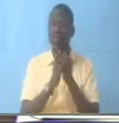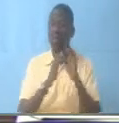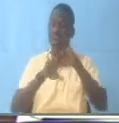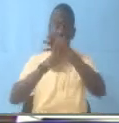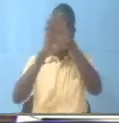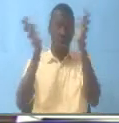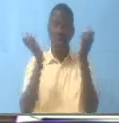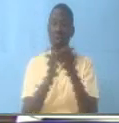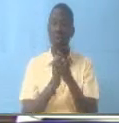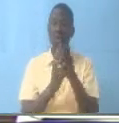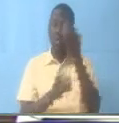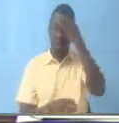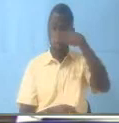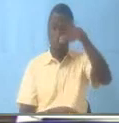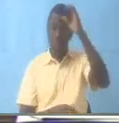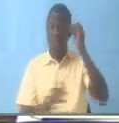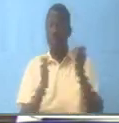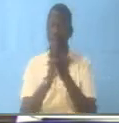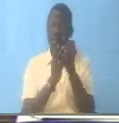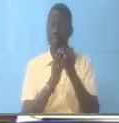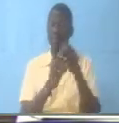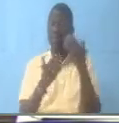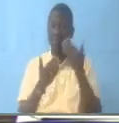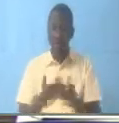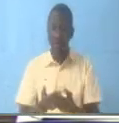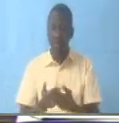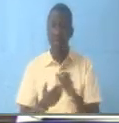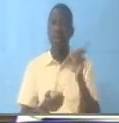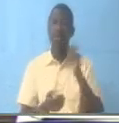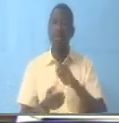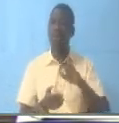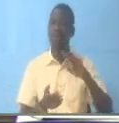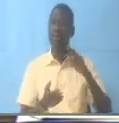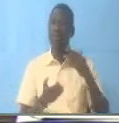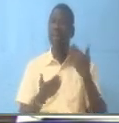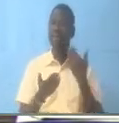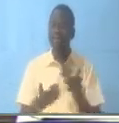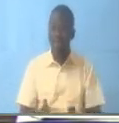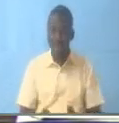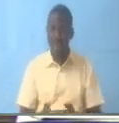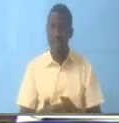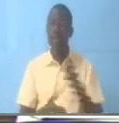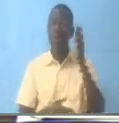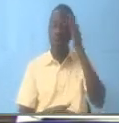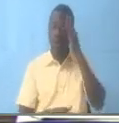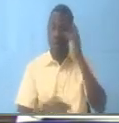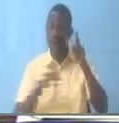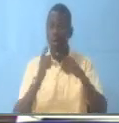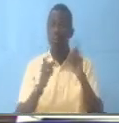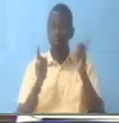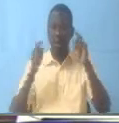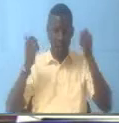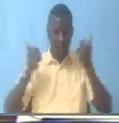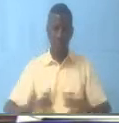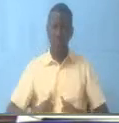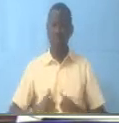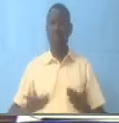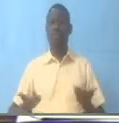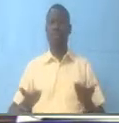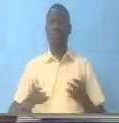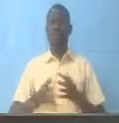by the commissions? di ngi mun a wax nag commission bi ca mujjanteel ba ñoom lan lañ gis nag ci mbir mi ne moo xew.